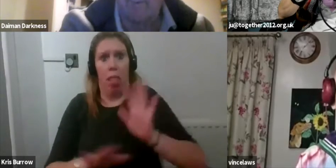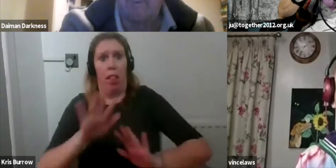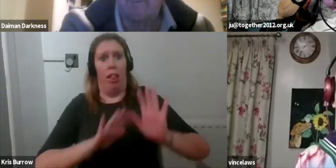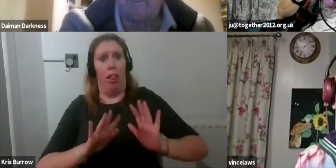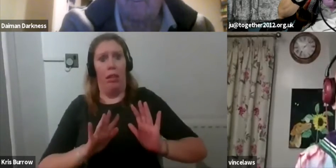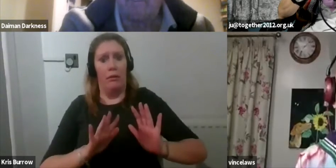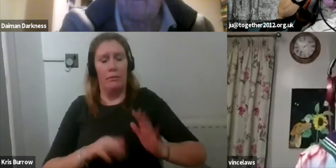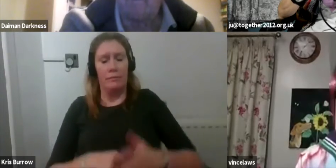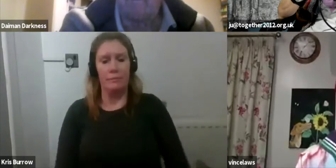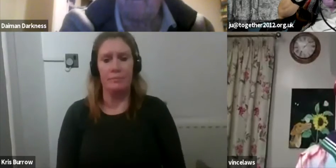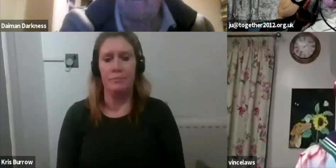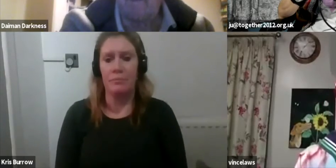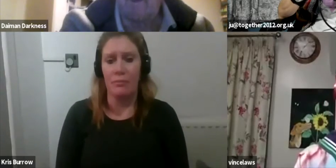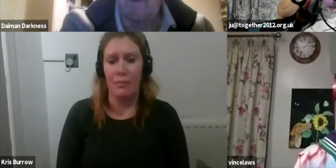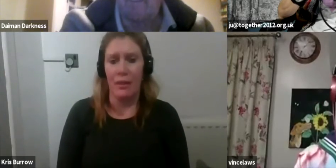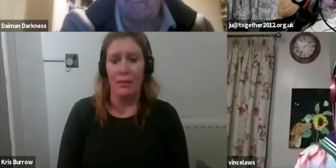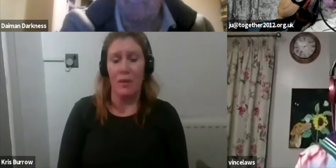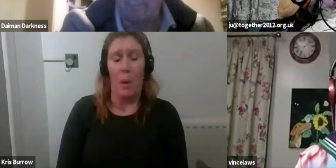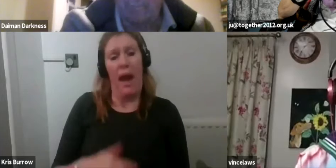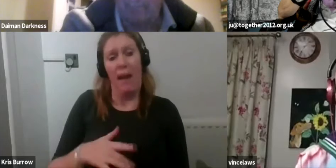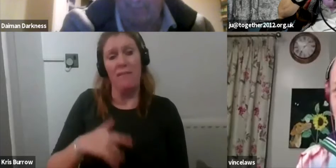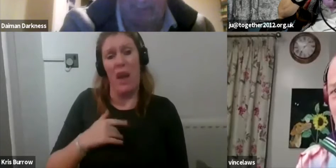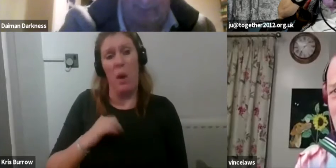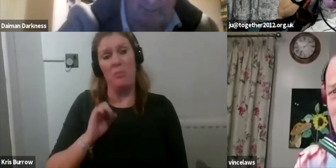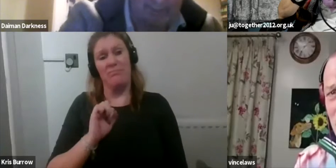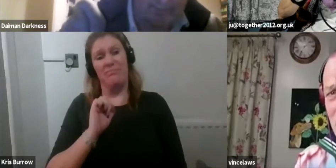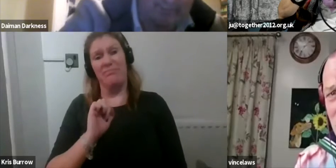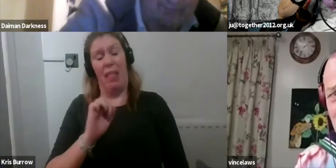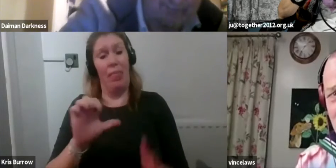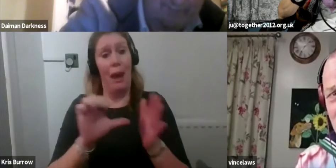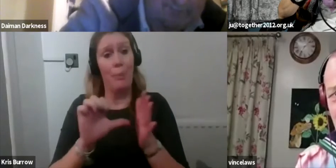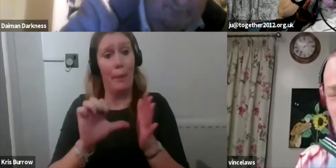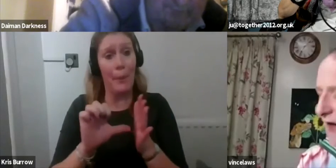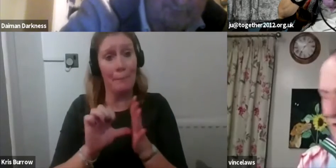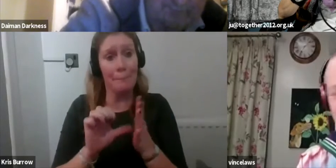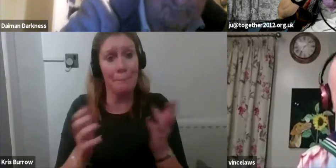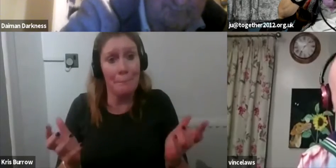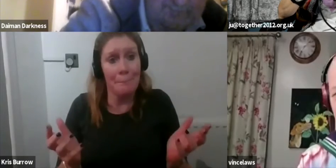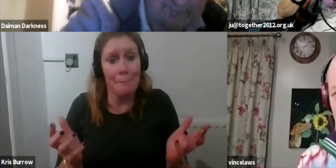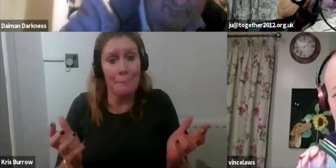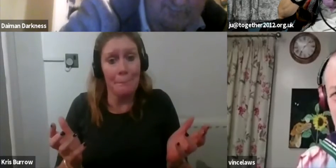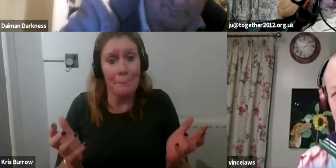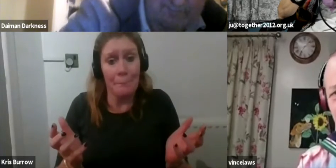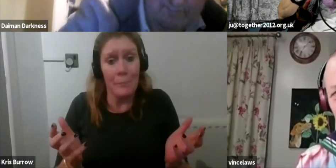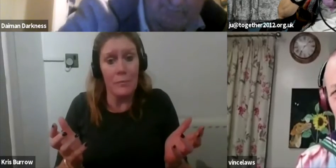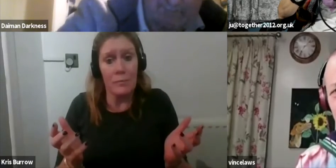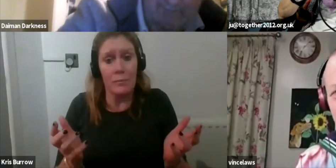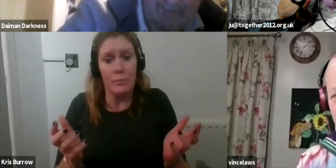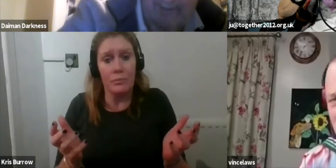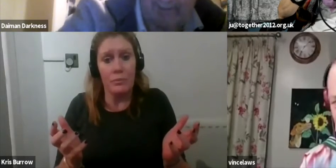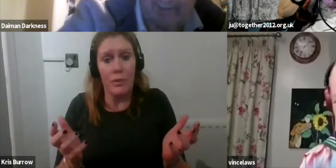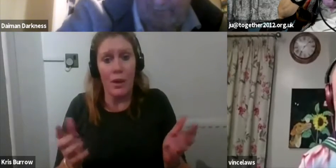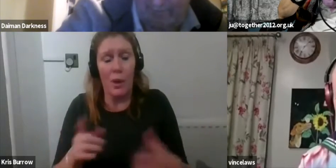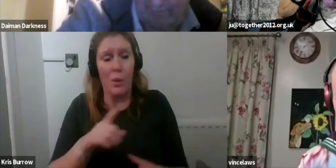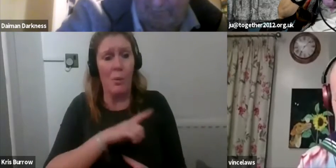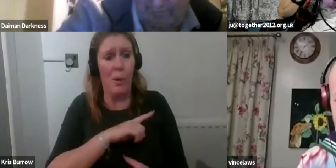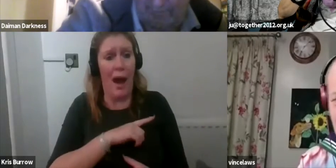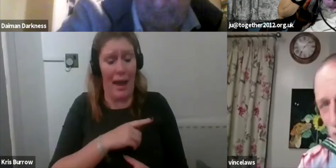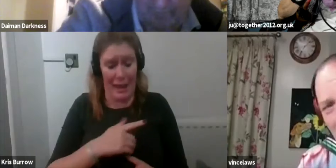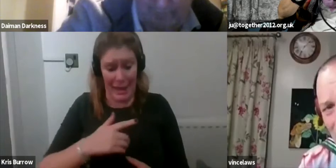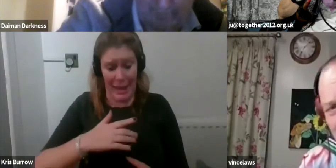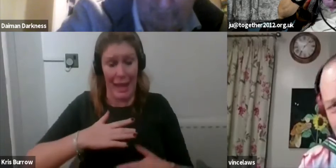that's kind of their problem. There are ways of having. I think everybody, it's a human right, isn't it, to have